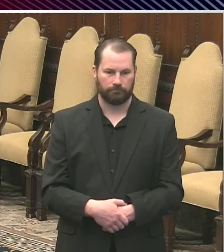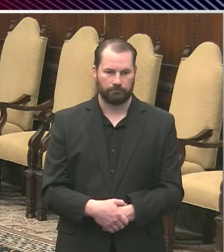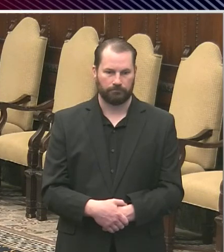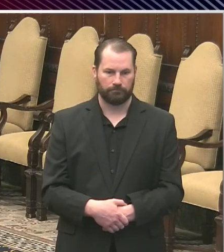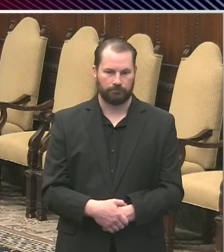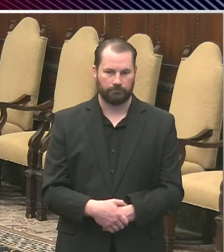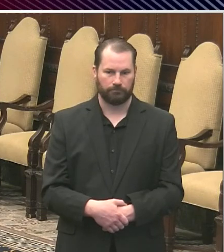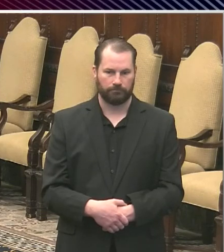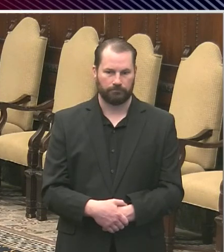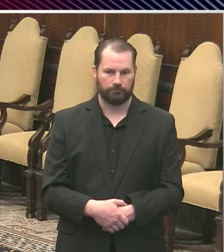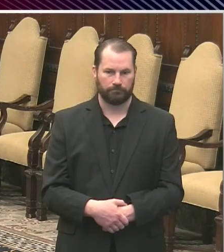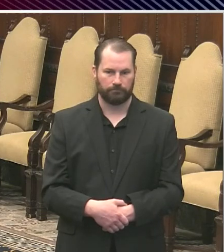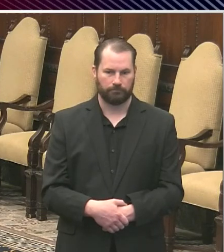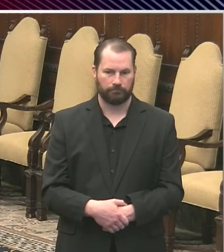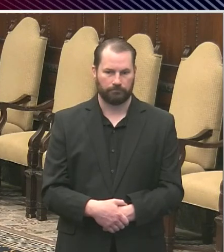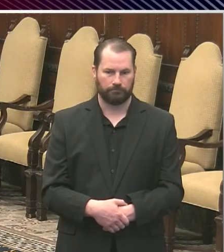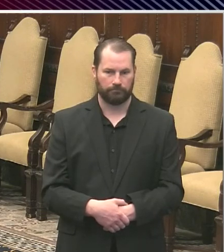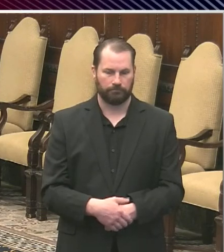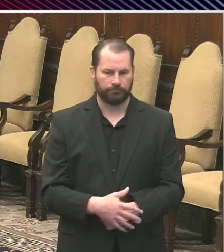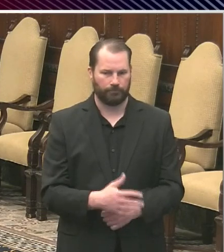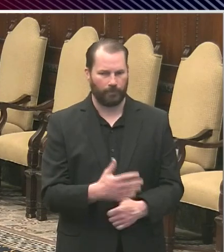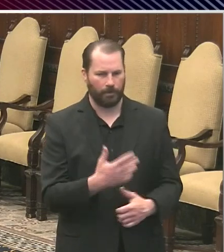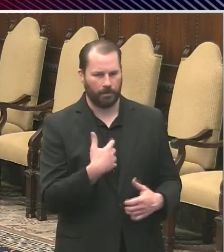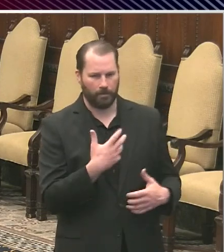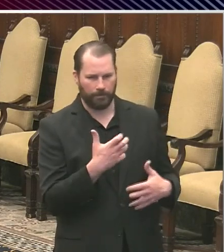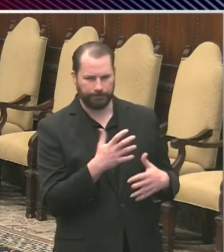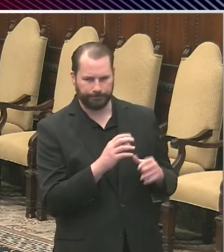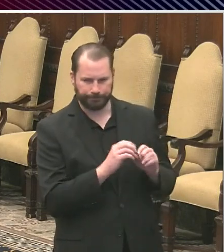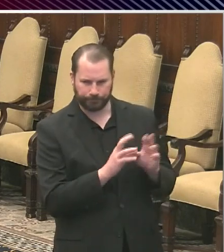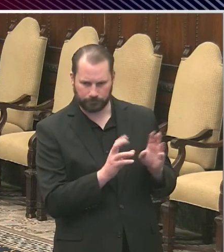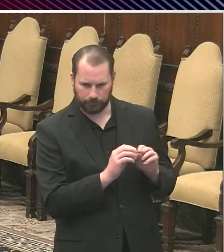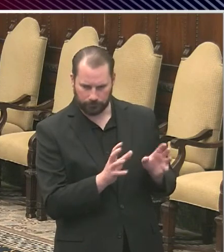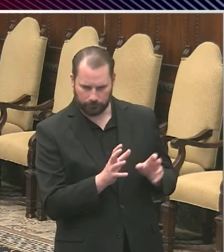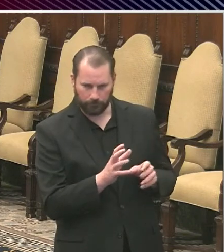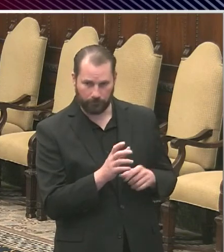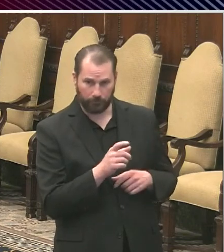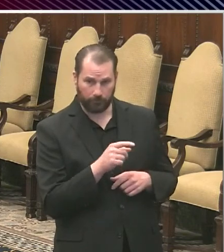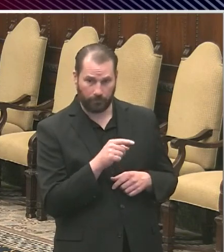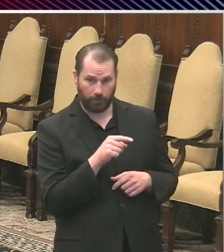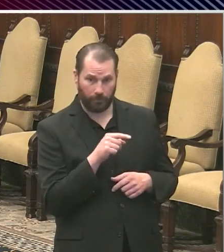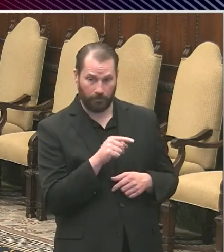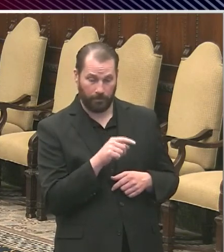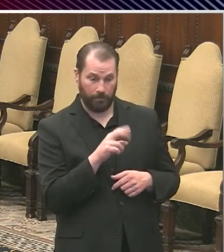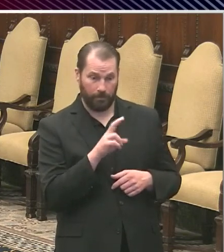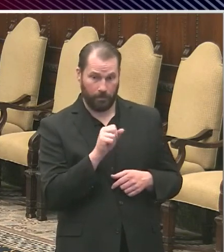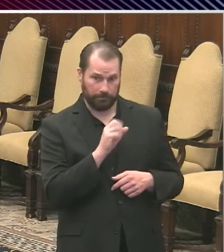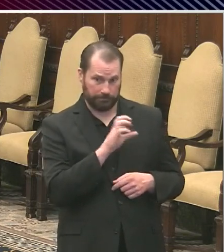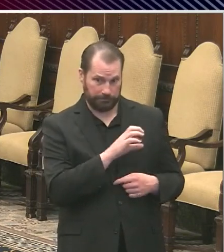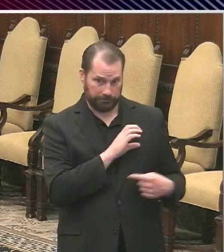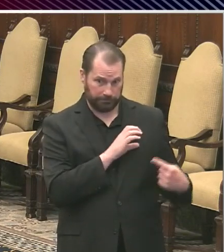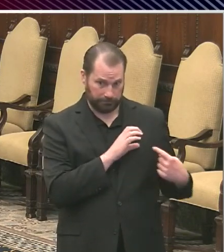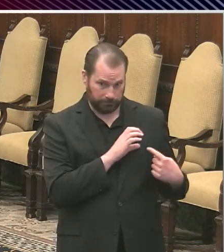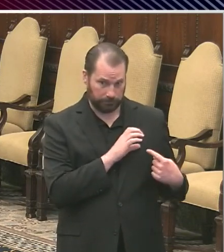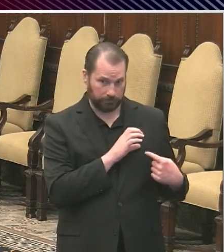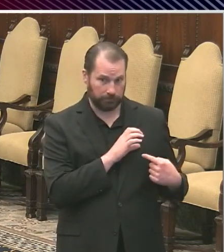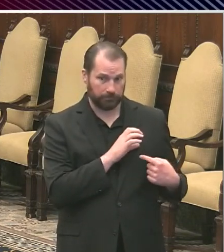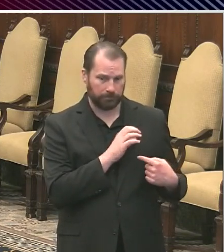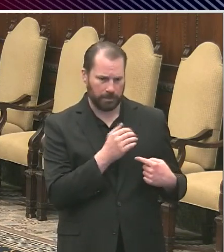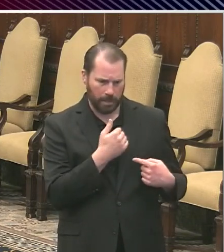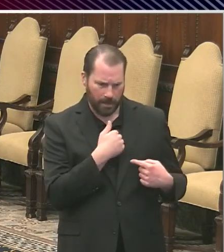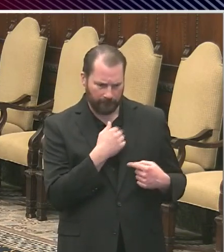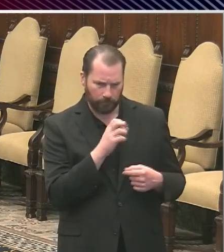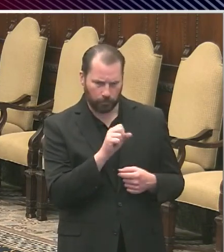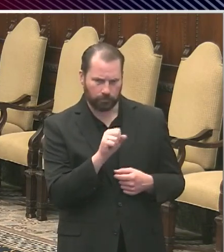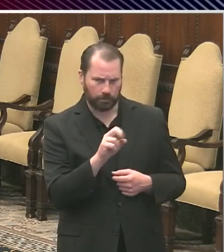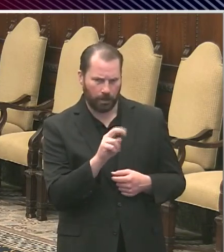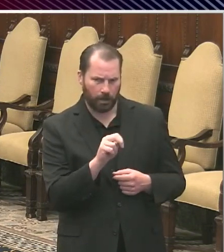making it clear that I'm referring specifically to U.S. citizens who do have a social security number and they're married to immigrants who do